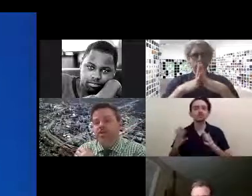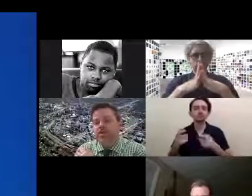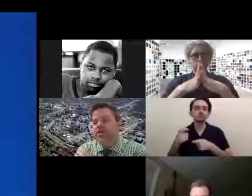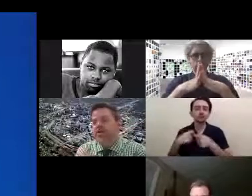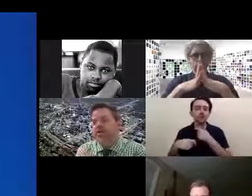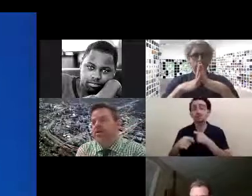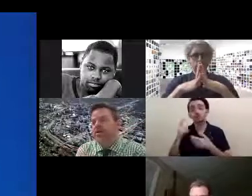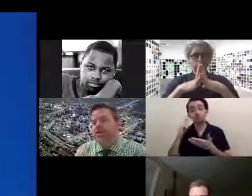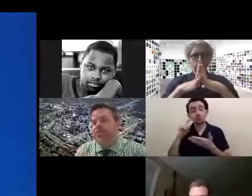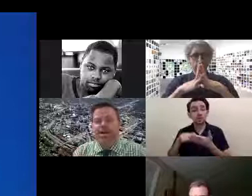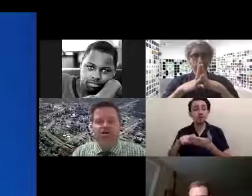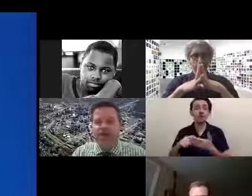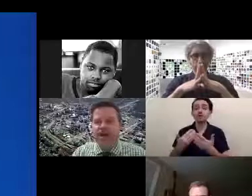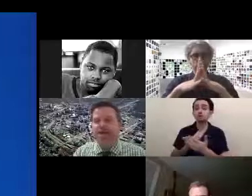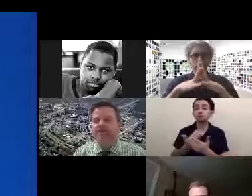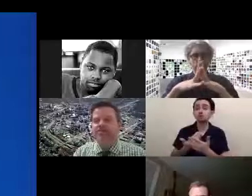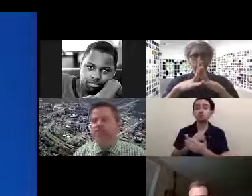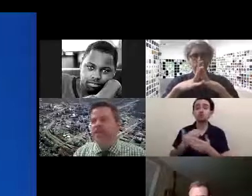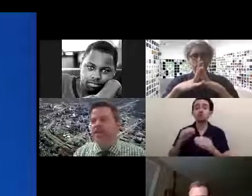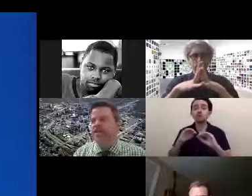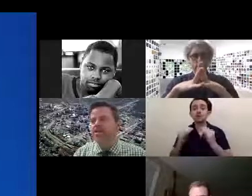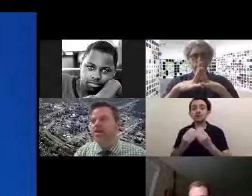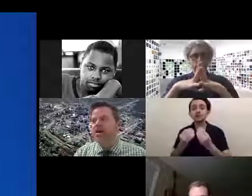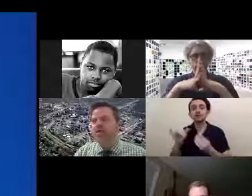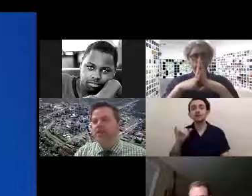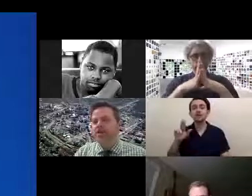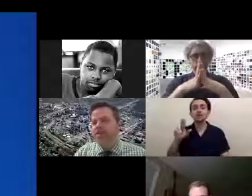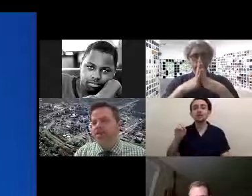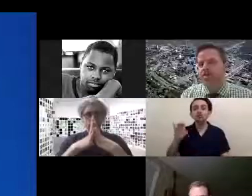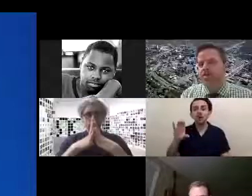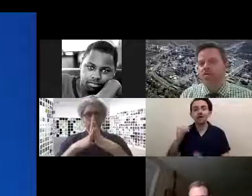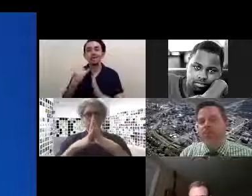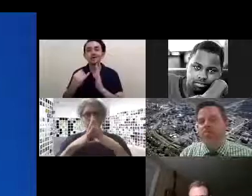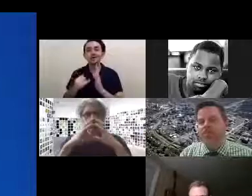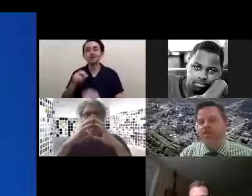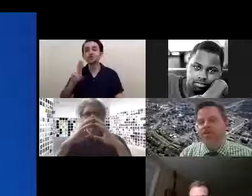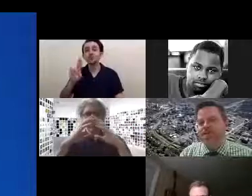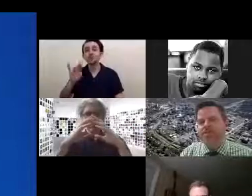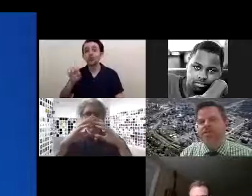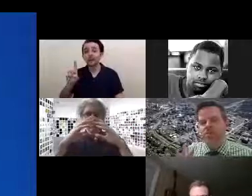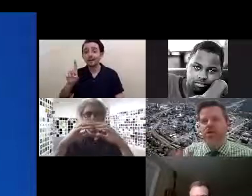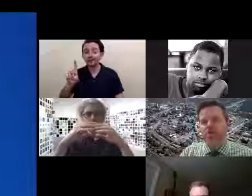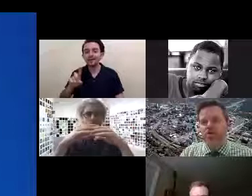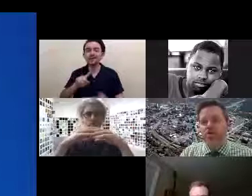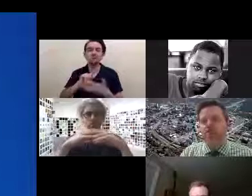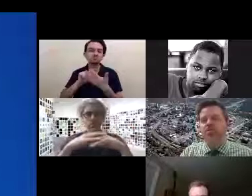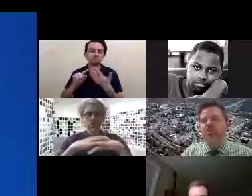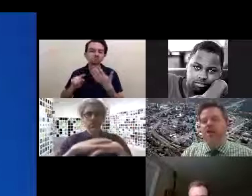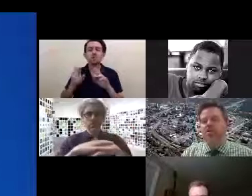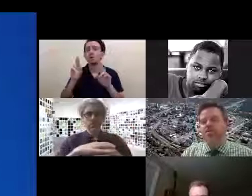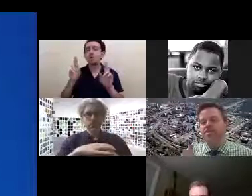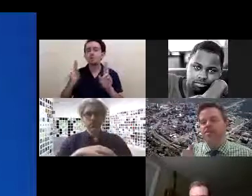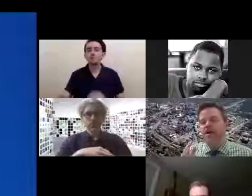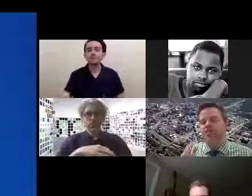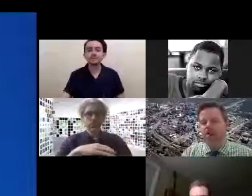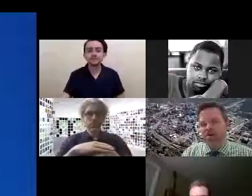Loop and Rock Arts United and folks like that. We hope that a consultant working with local folks can